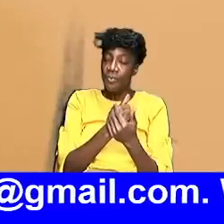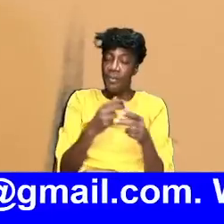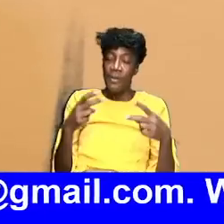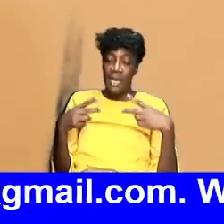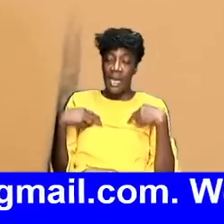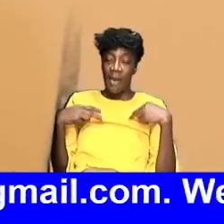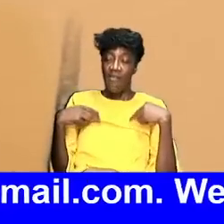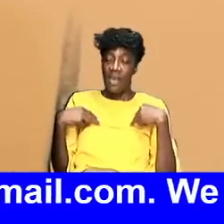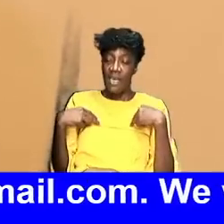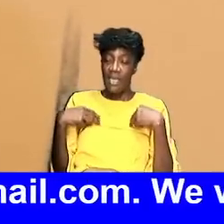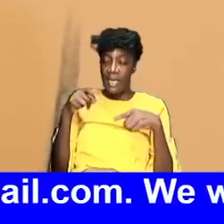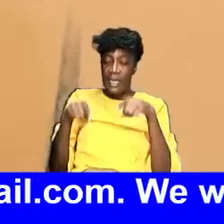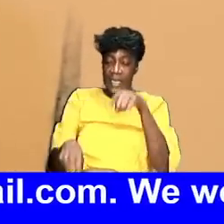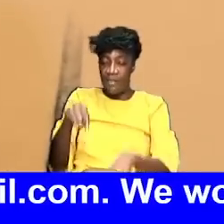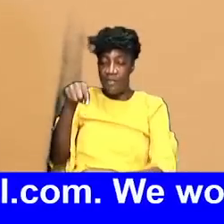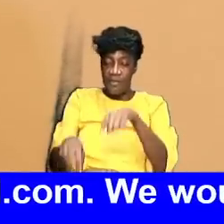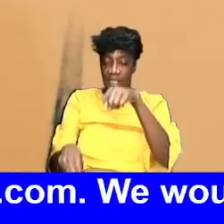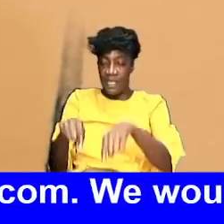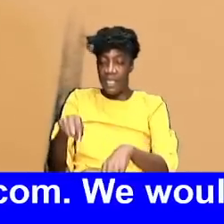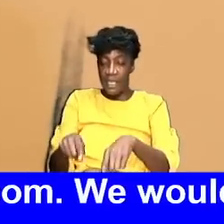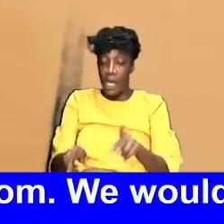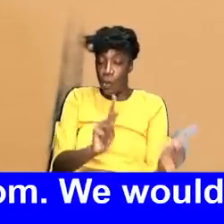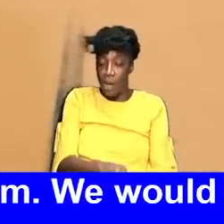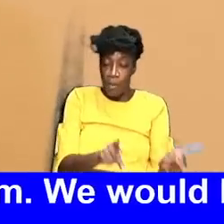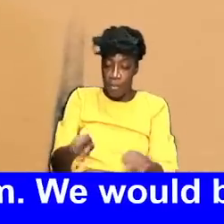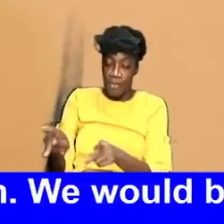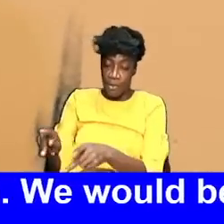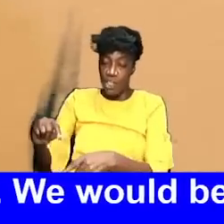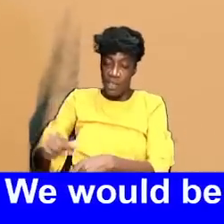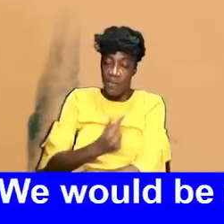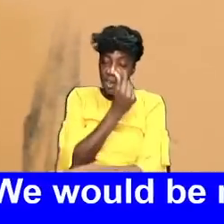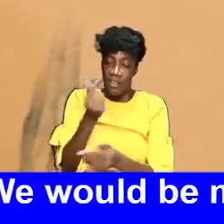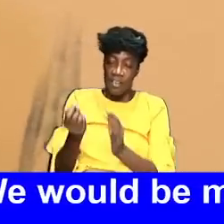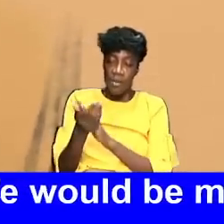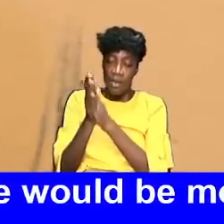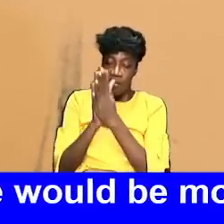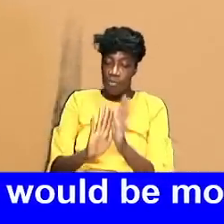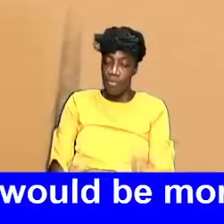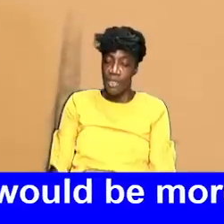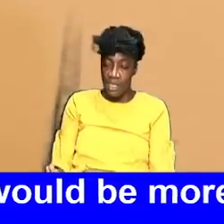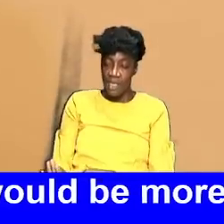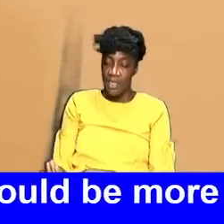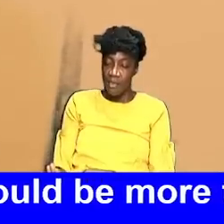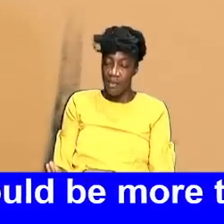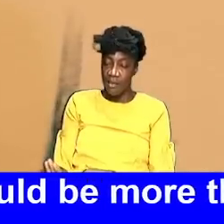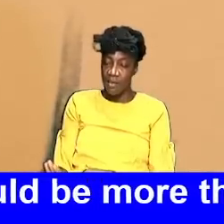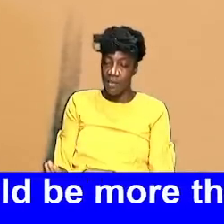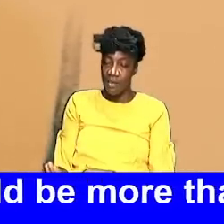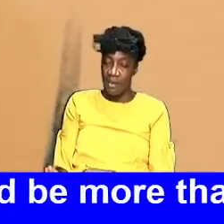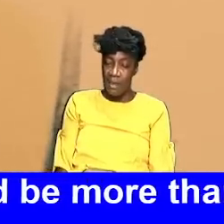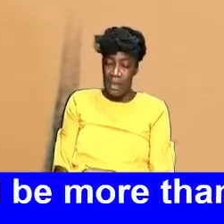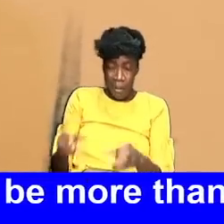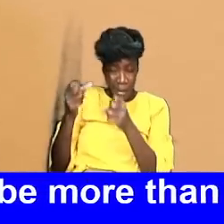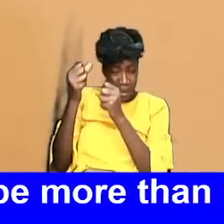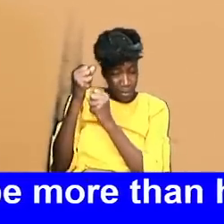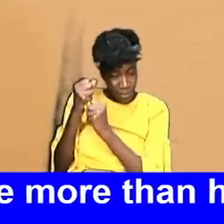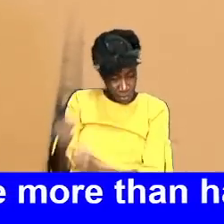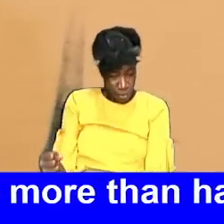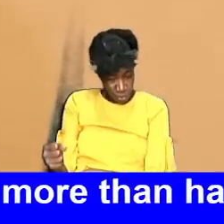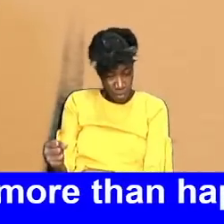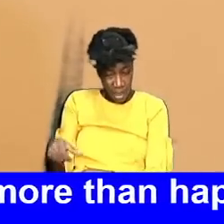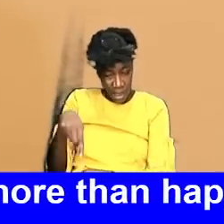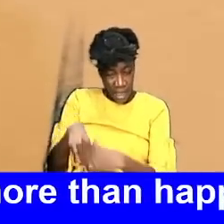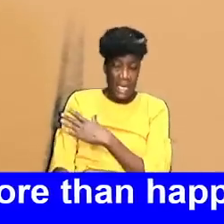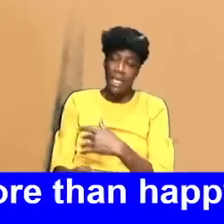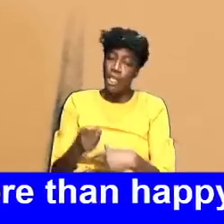have on our feet shod with the preparation of the gospel of peace. Let it be girded and grounded in the